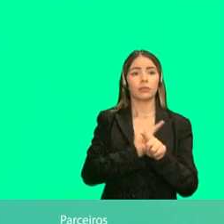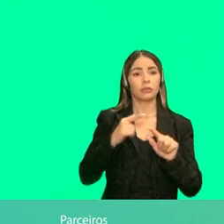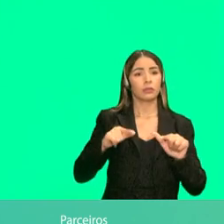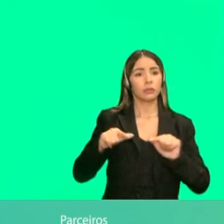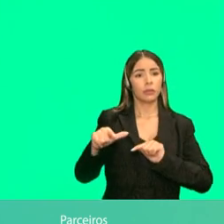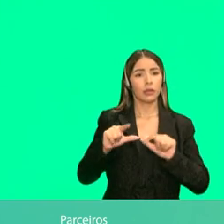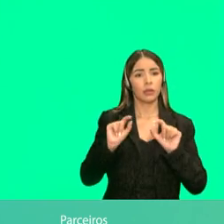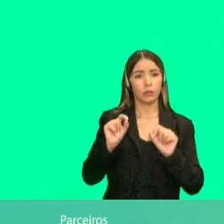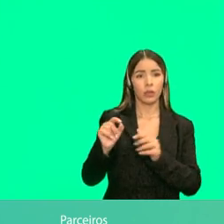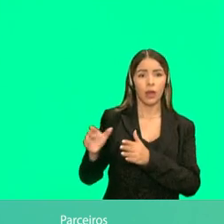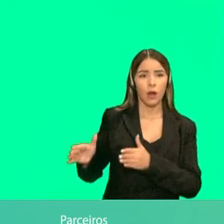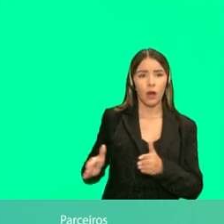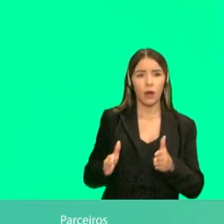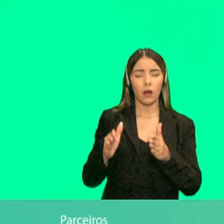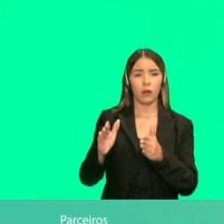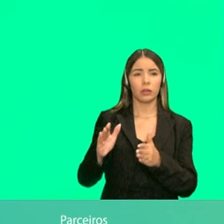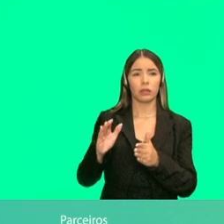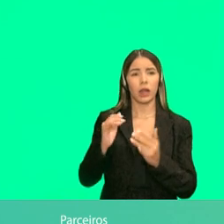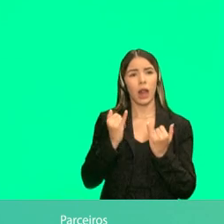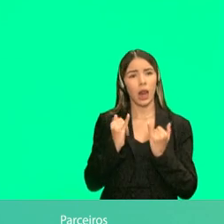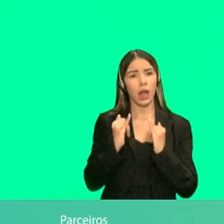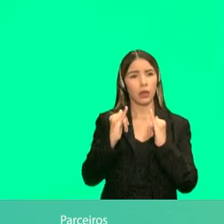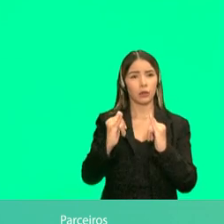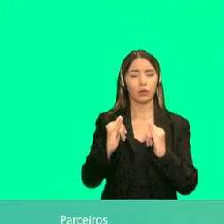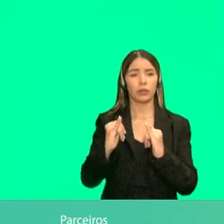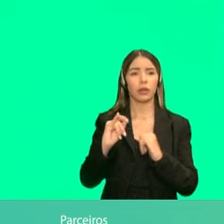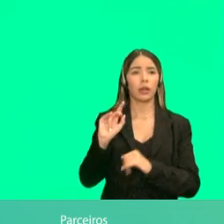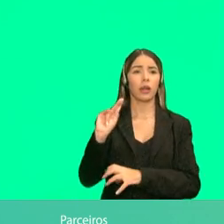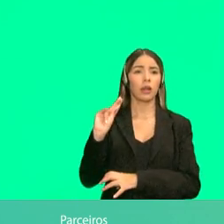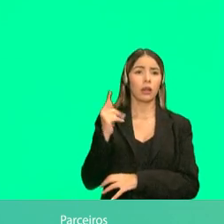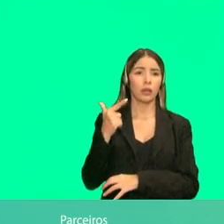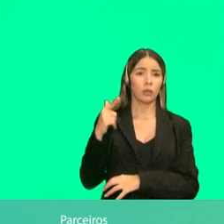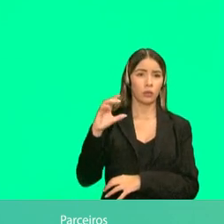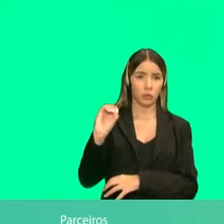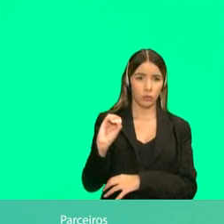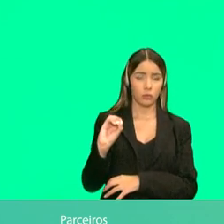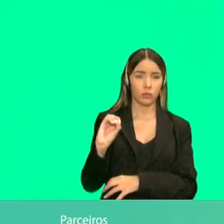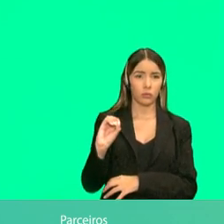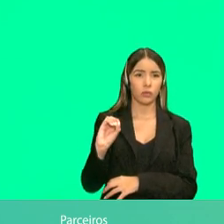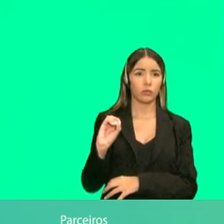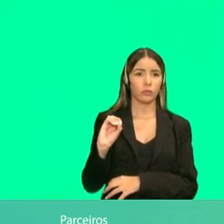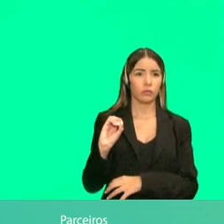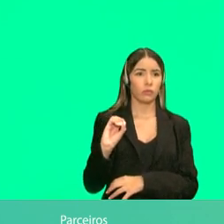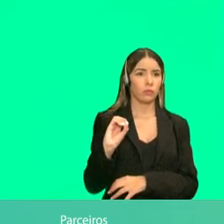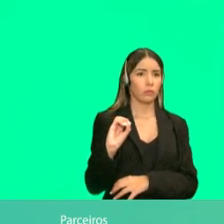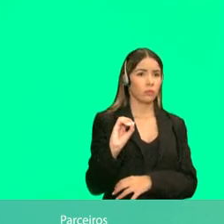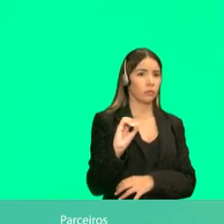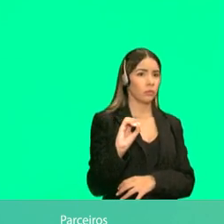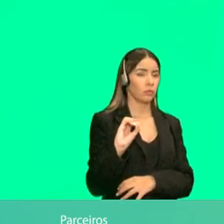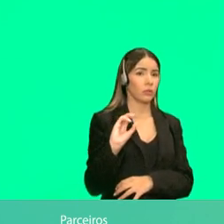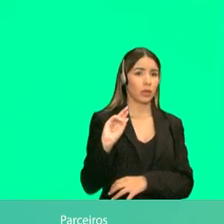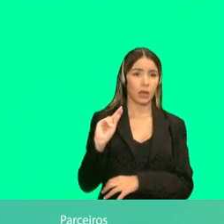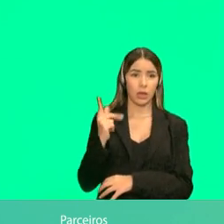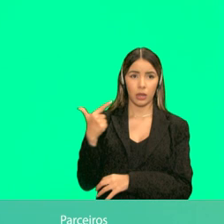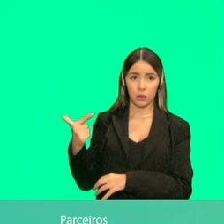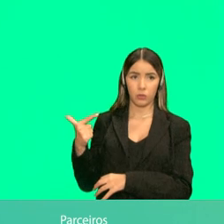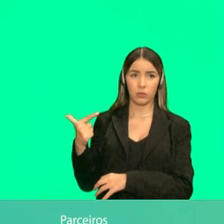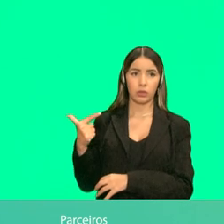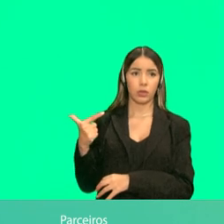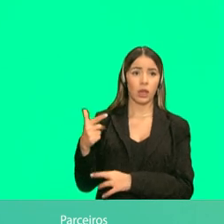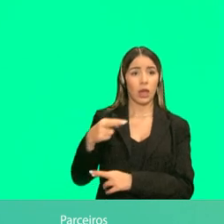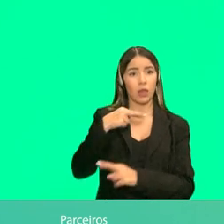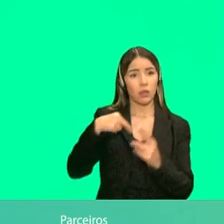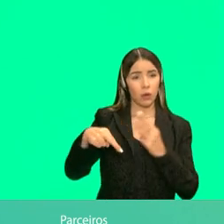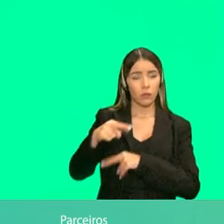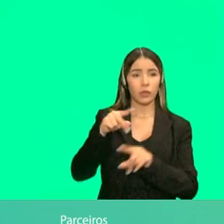about biofuel and the green hydrogen. And in our Cubatão unit, we are working with the